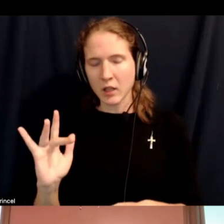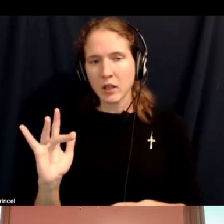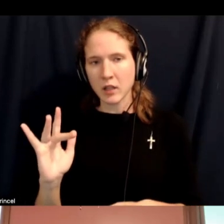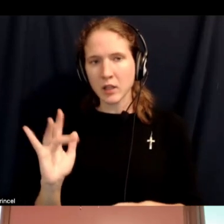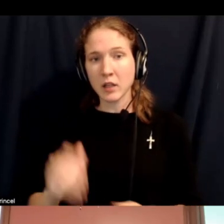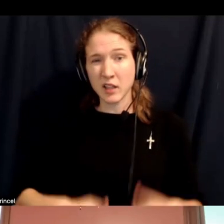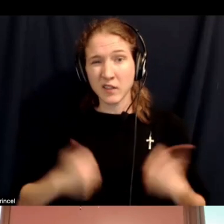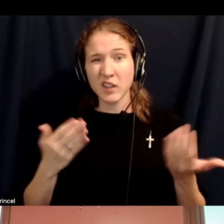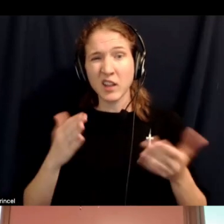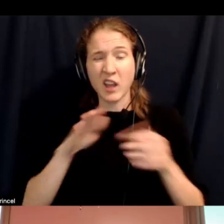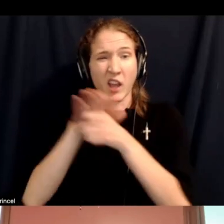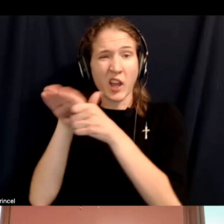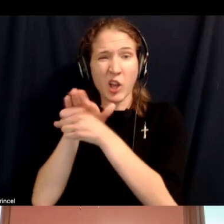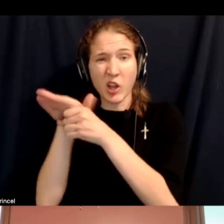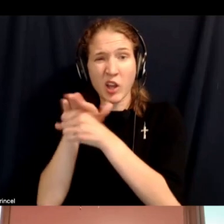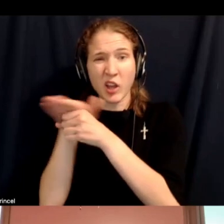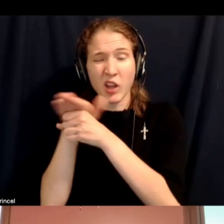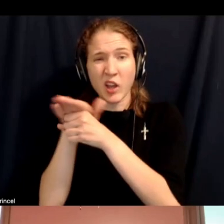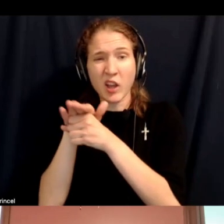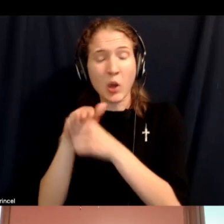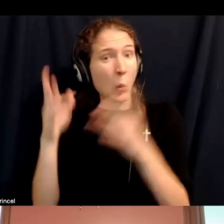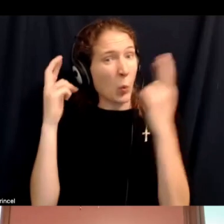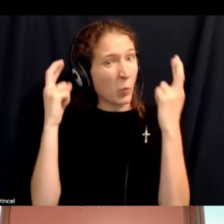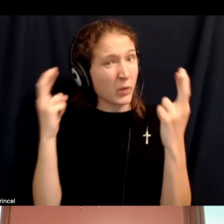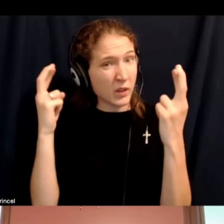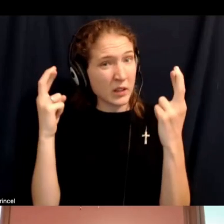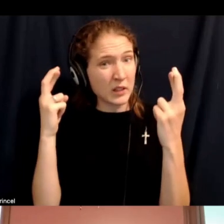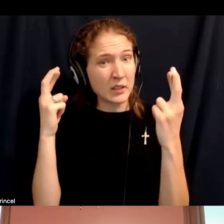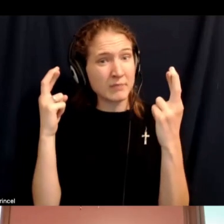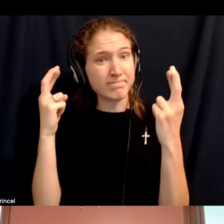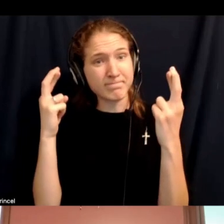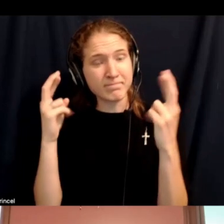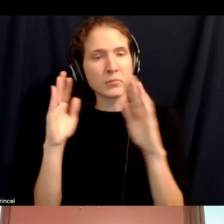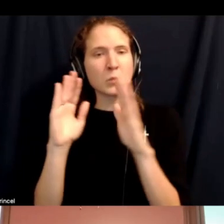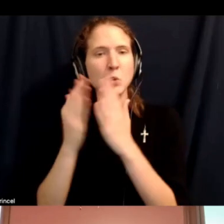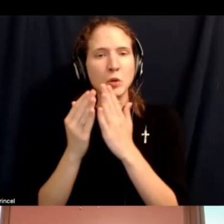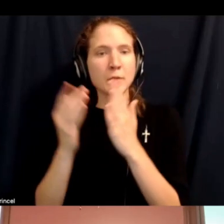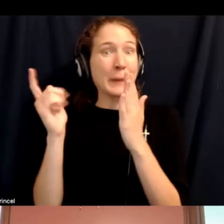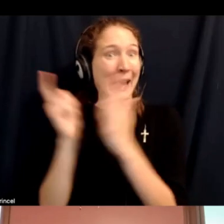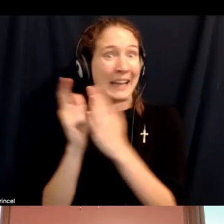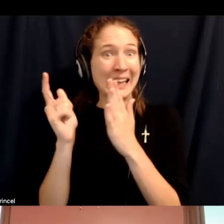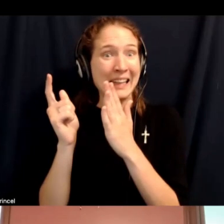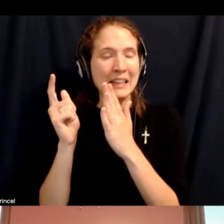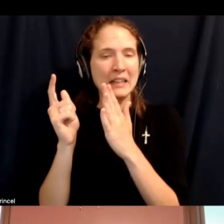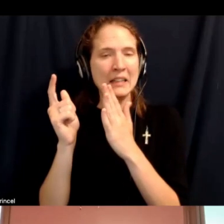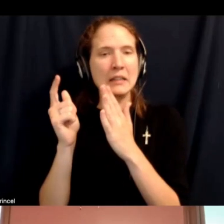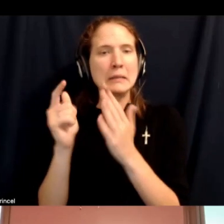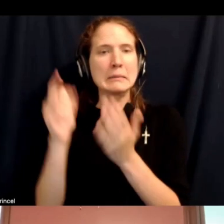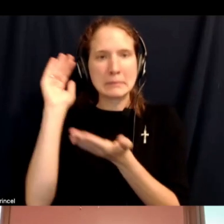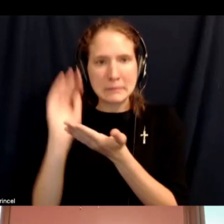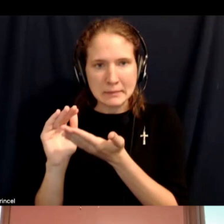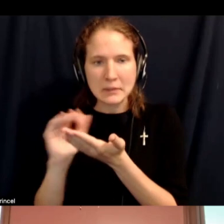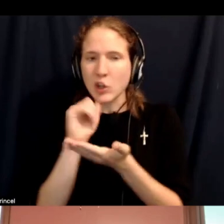live in a part of the country where, at least I hope, those sorts of practices will not catch on. But we can't